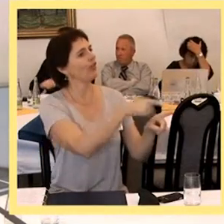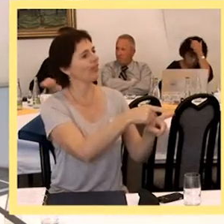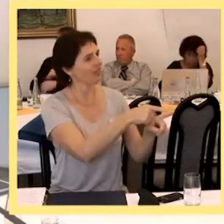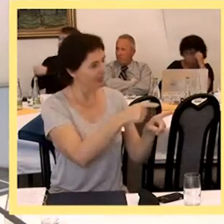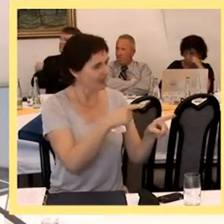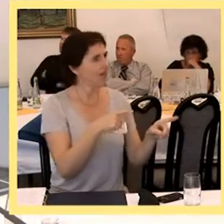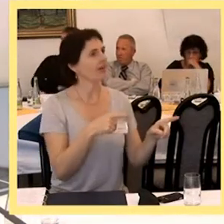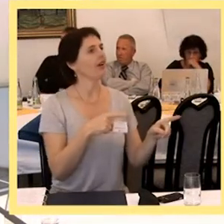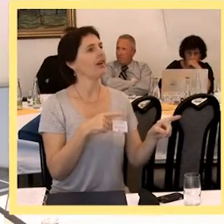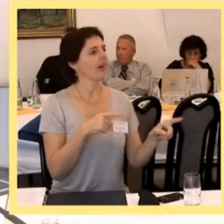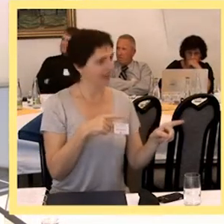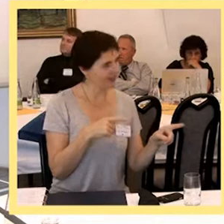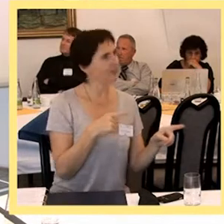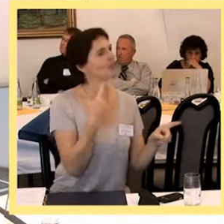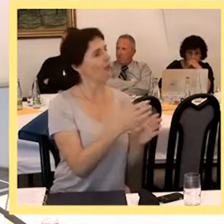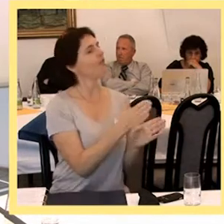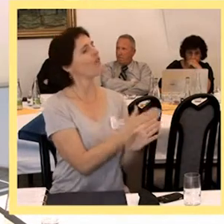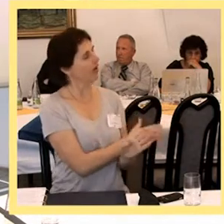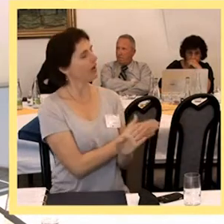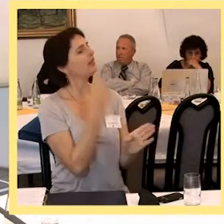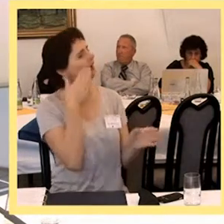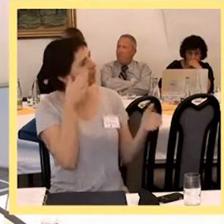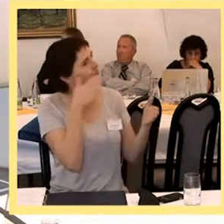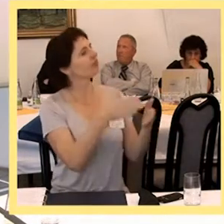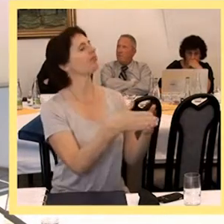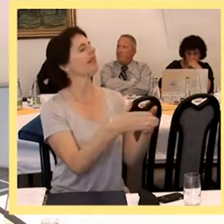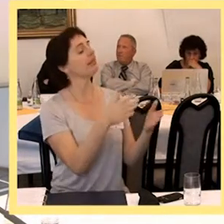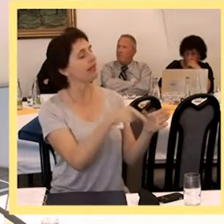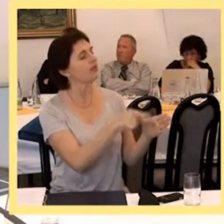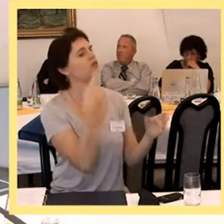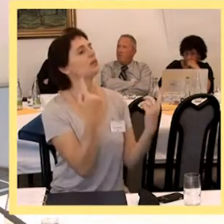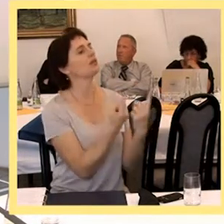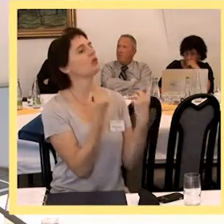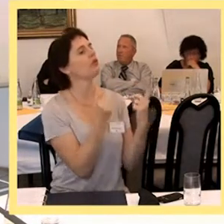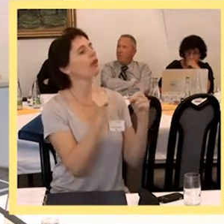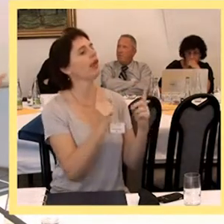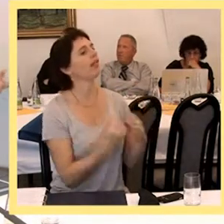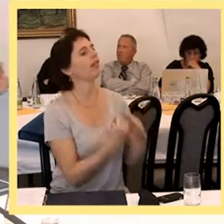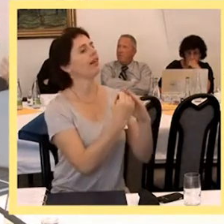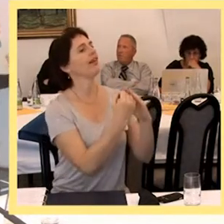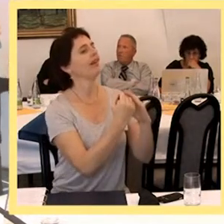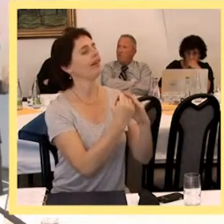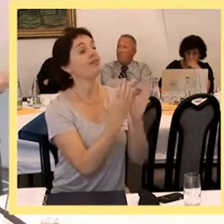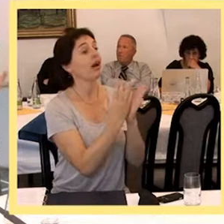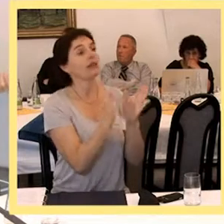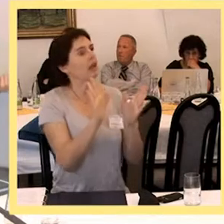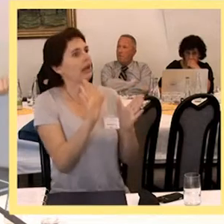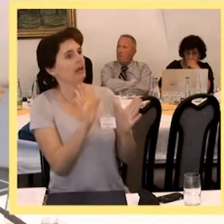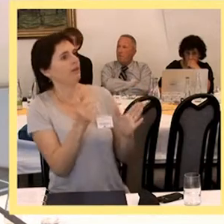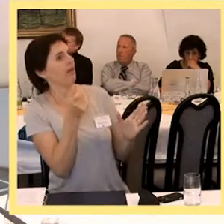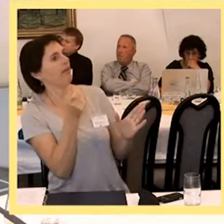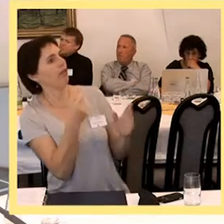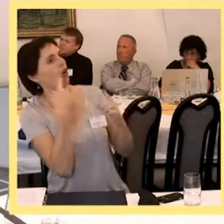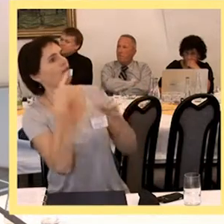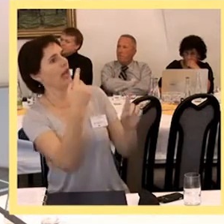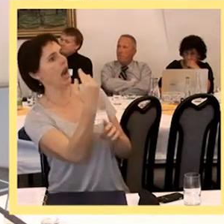the Olympics, for the health services in particular. It was not part of the official Olympic preparation program, but one that we felt was